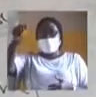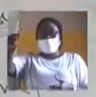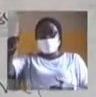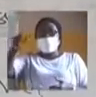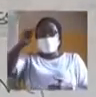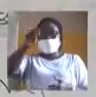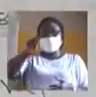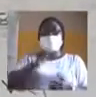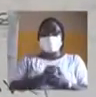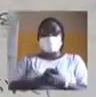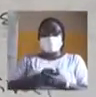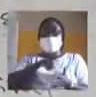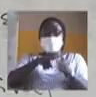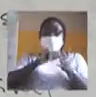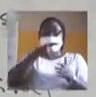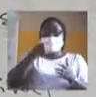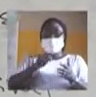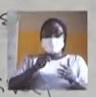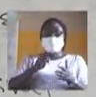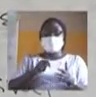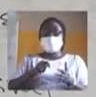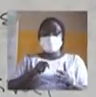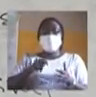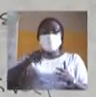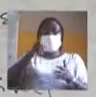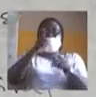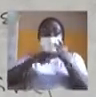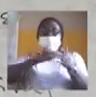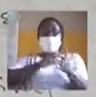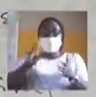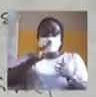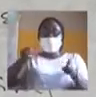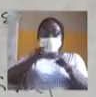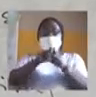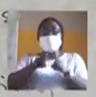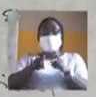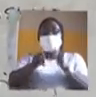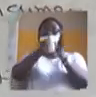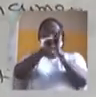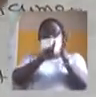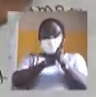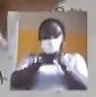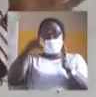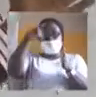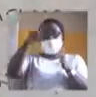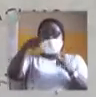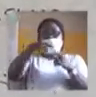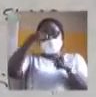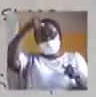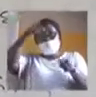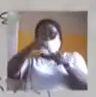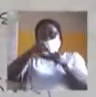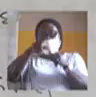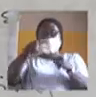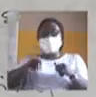a formula for ease of remembrance of the factors. Like the P-part I have as a formula